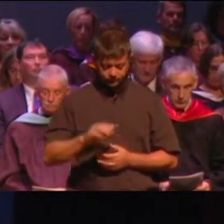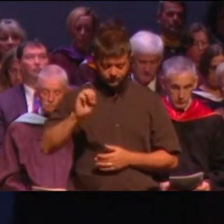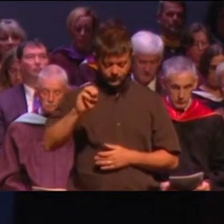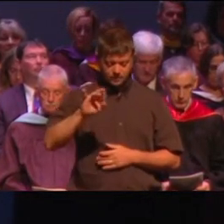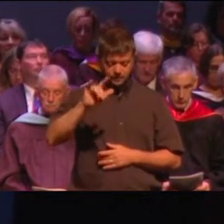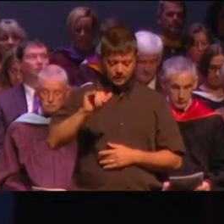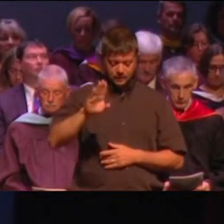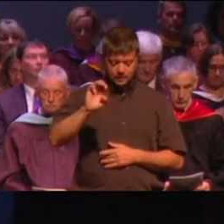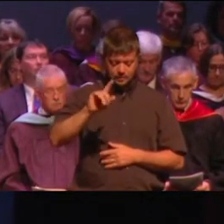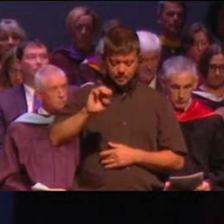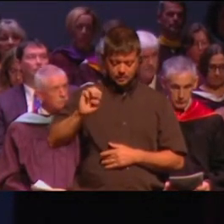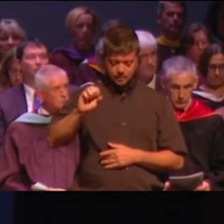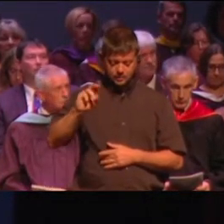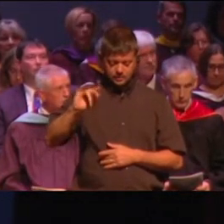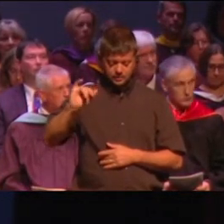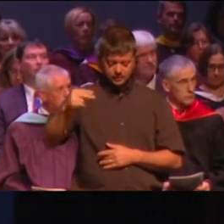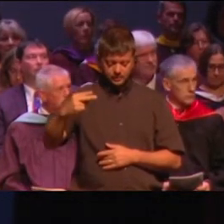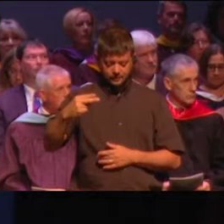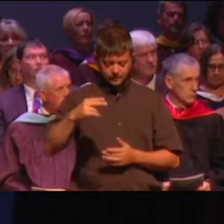Emily Bell Smith.